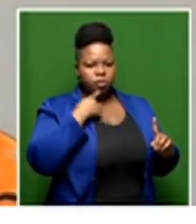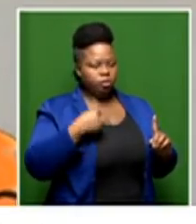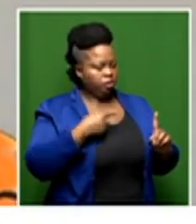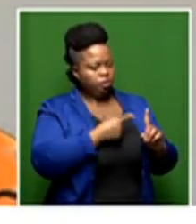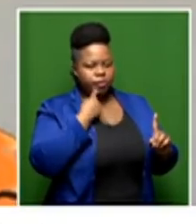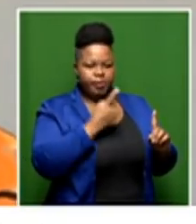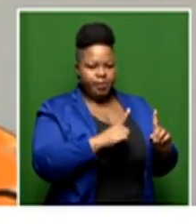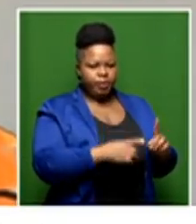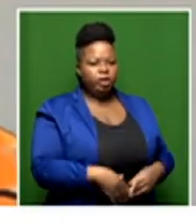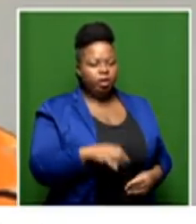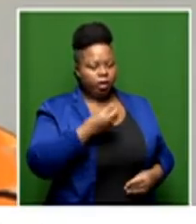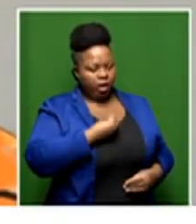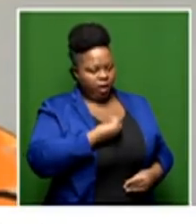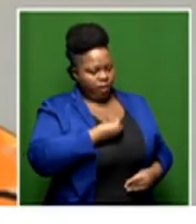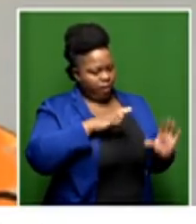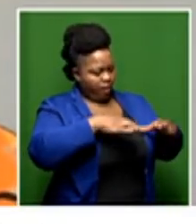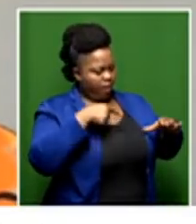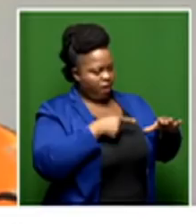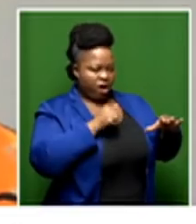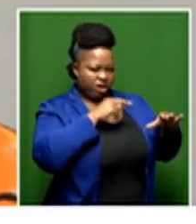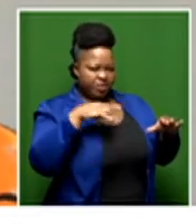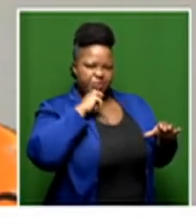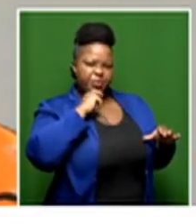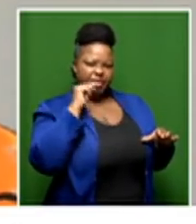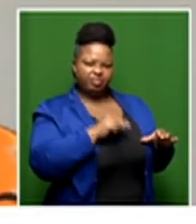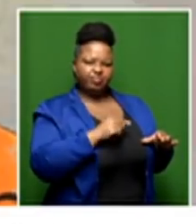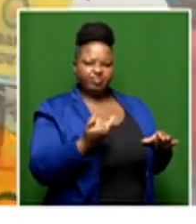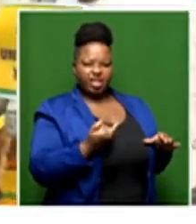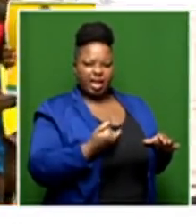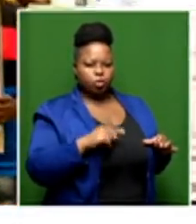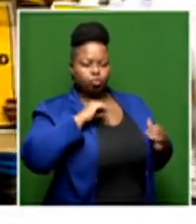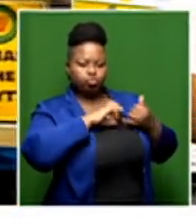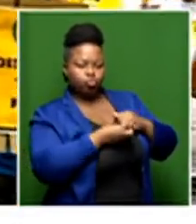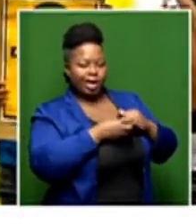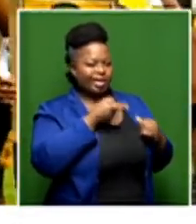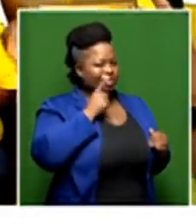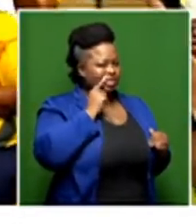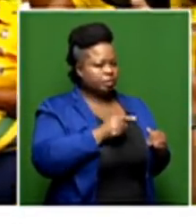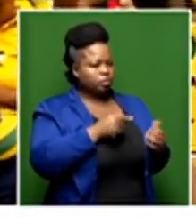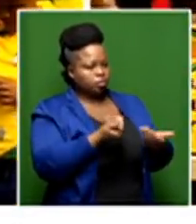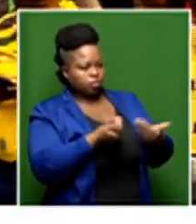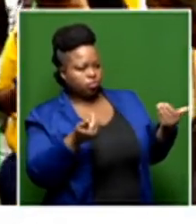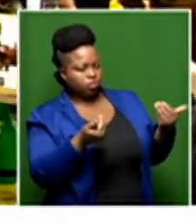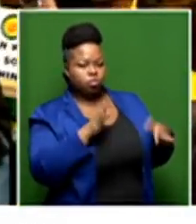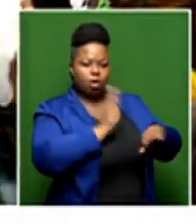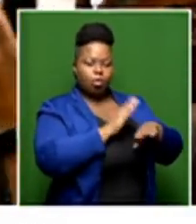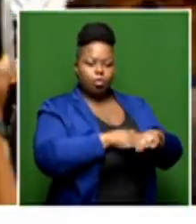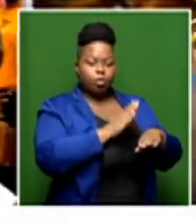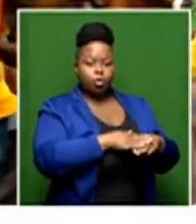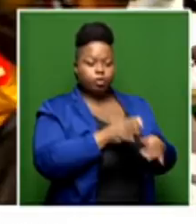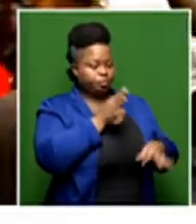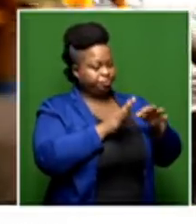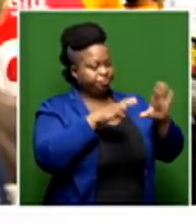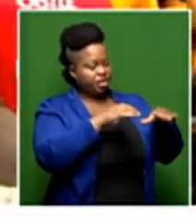I quote, "The ANC Youth League will not be used as a pocket knife for factional battles within the